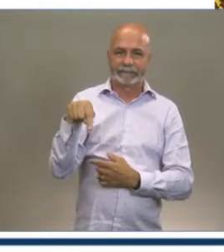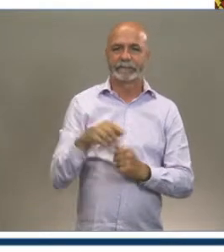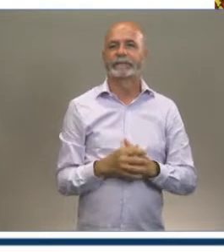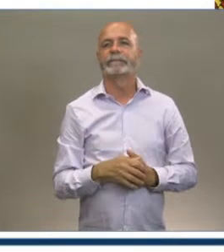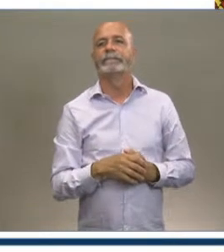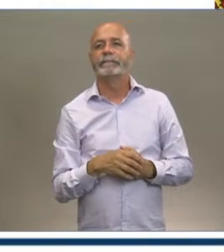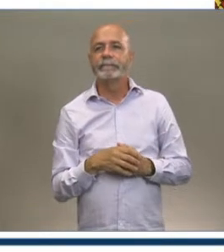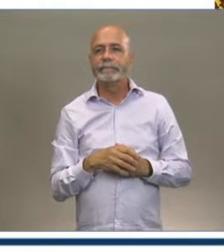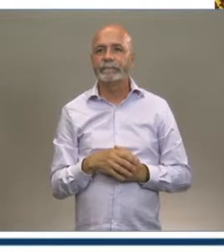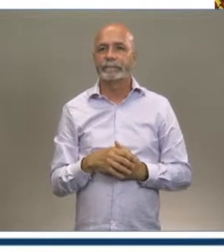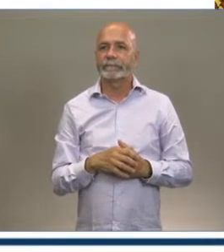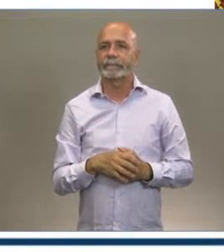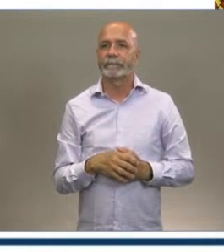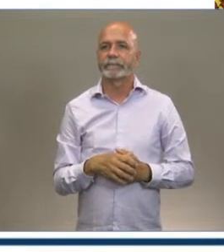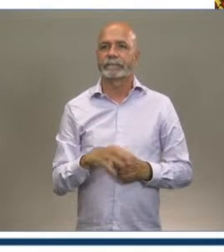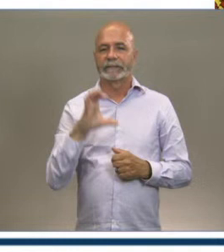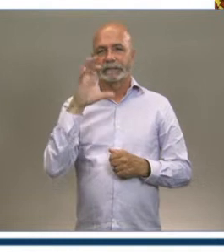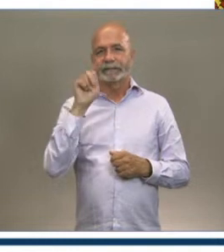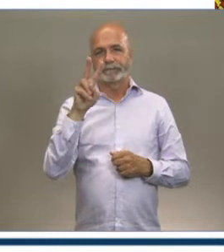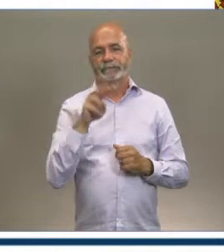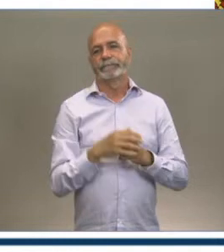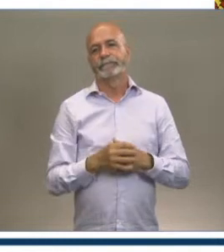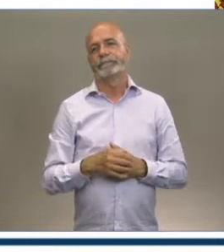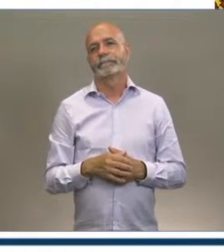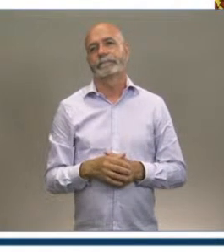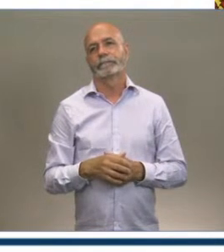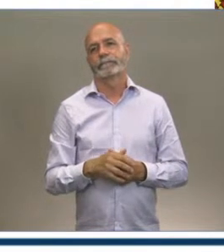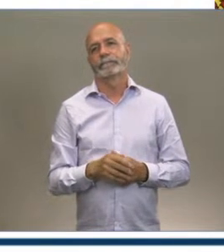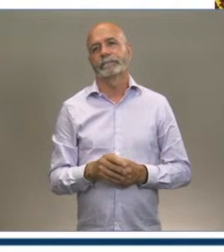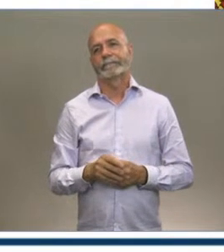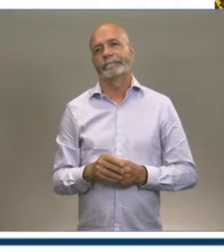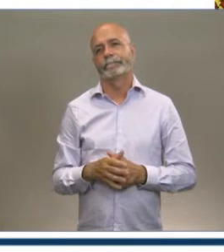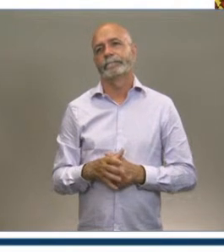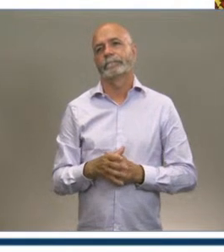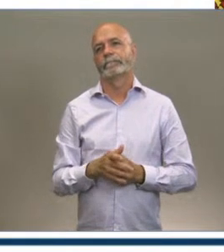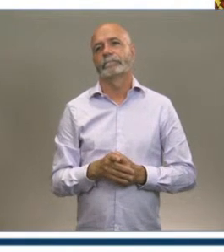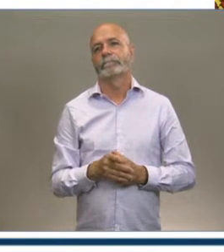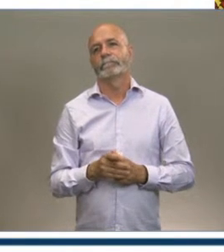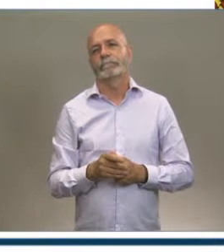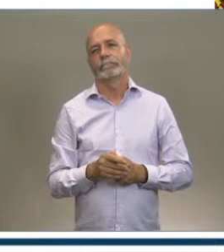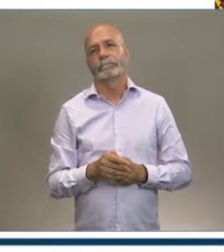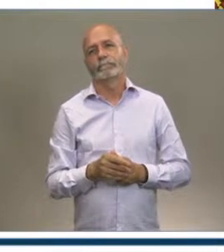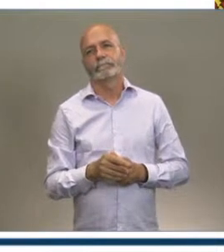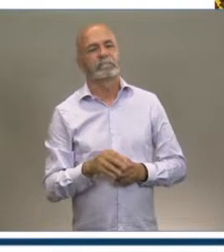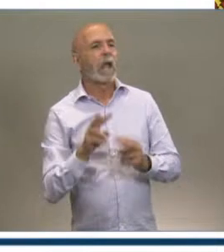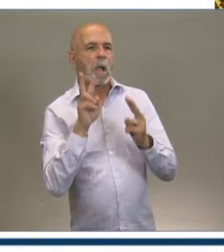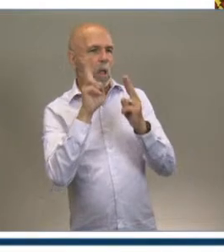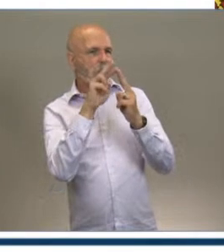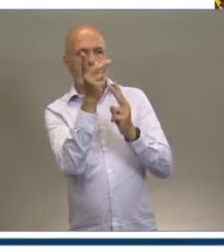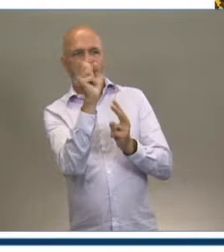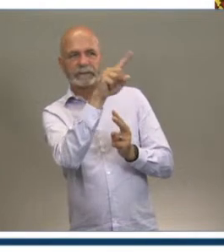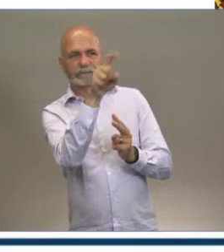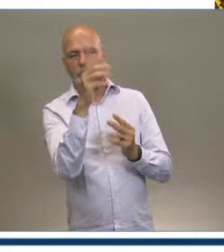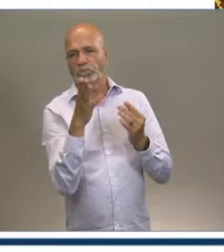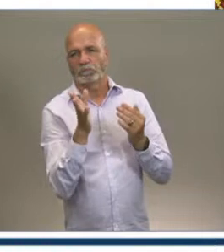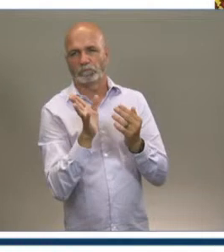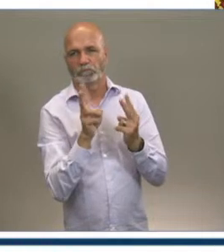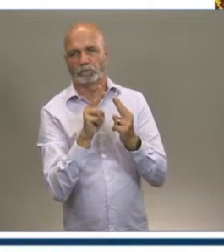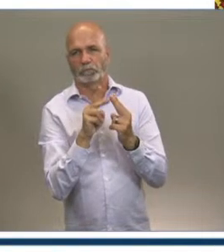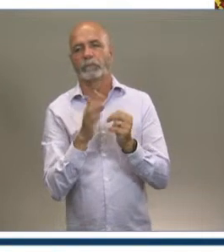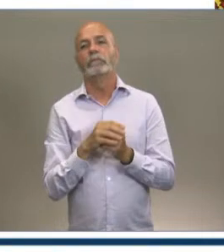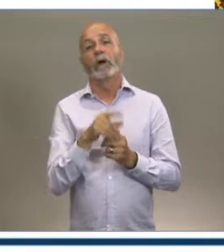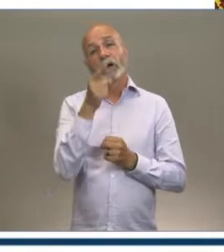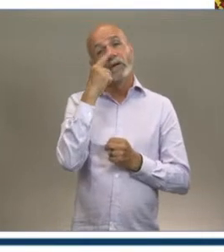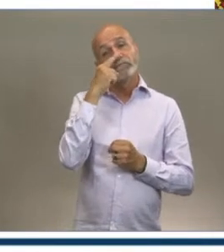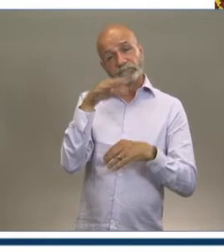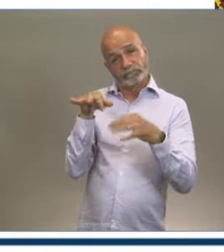ahead, Natasha. Thank you. Can you, Premier or Dr. Strang, could you talk a bit about how you will specifically be